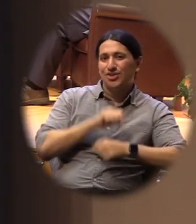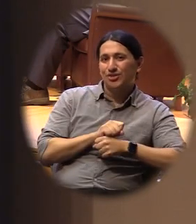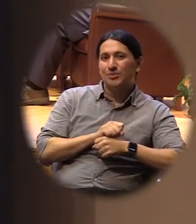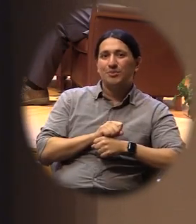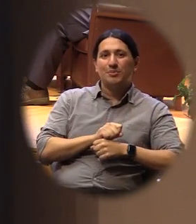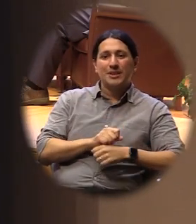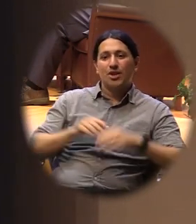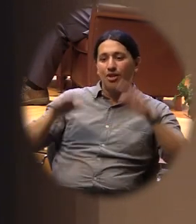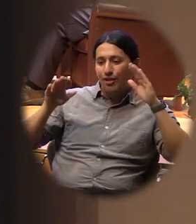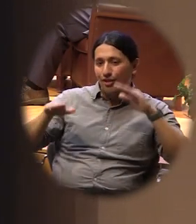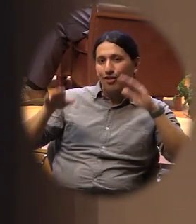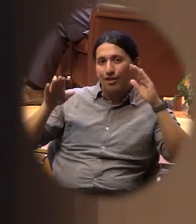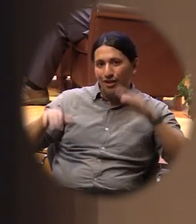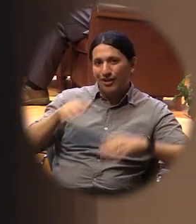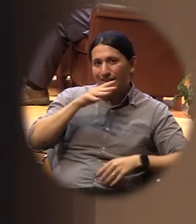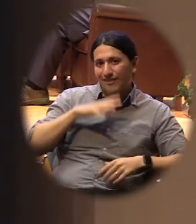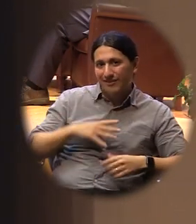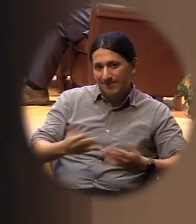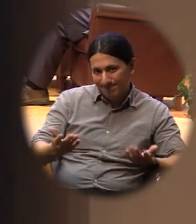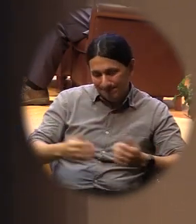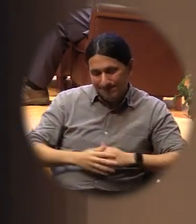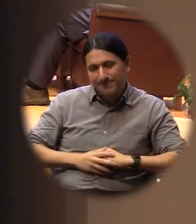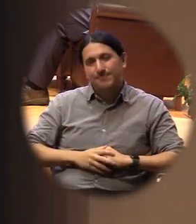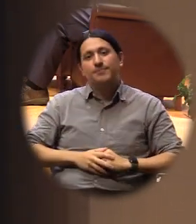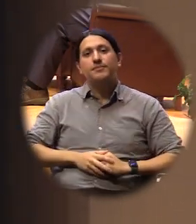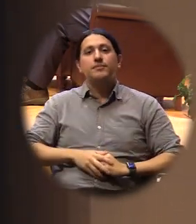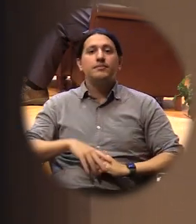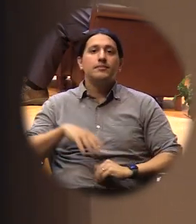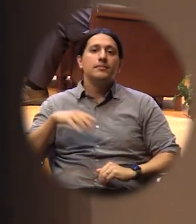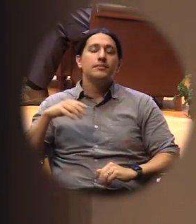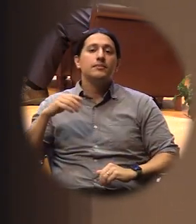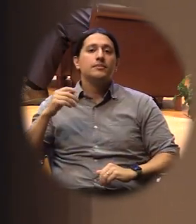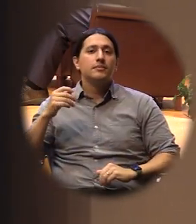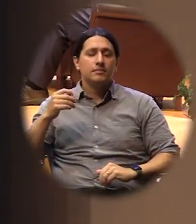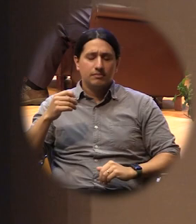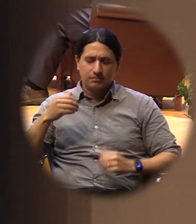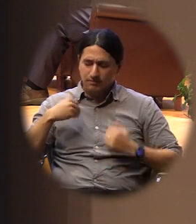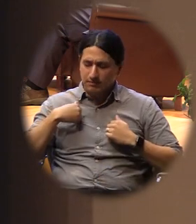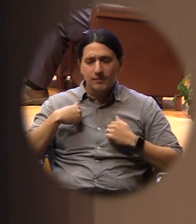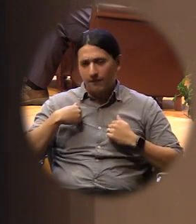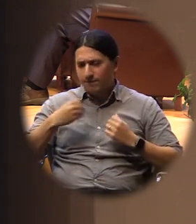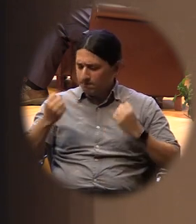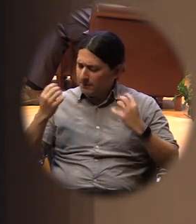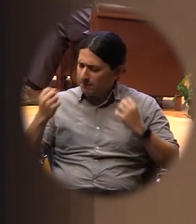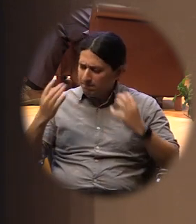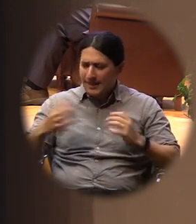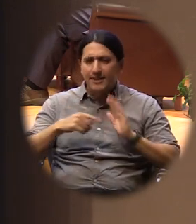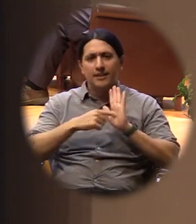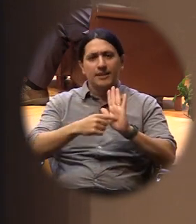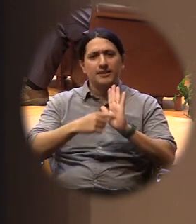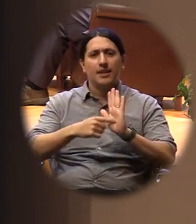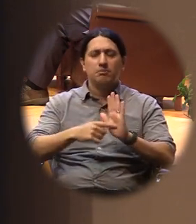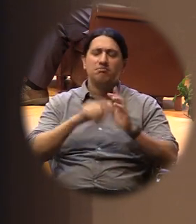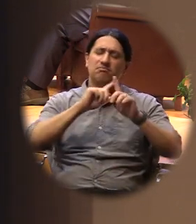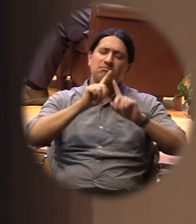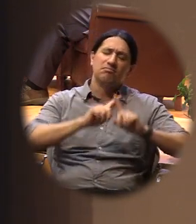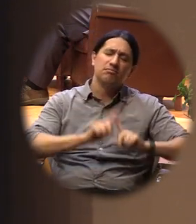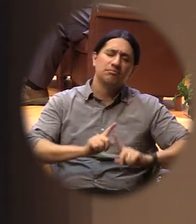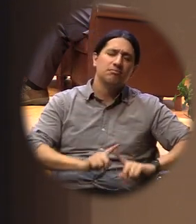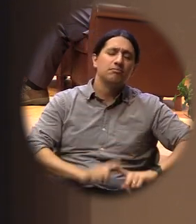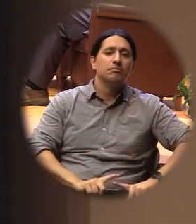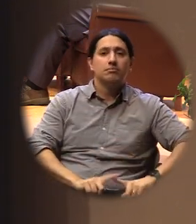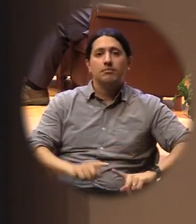So in the animal behavioral studies, I mean, there's example after example of this, which has been brought to the fore often